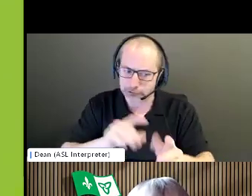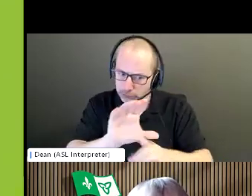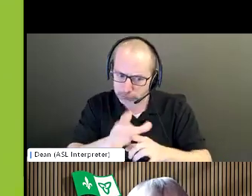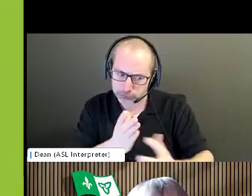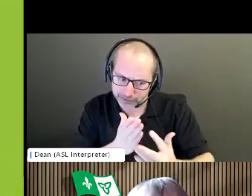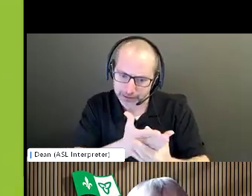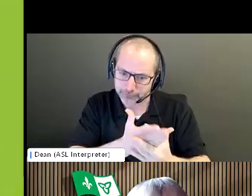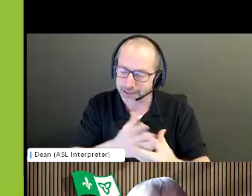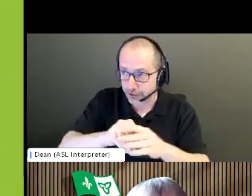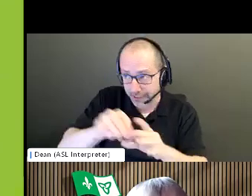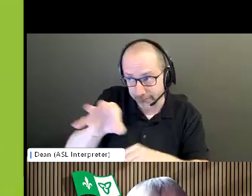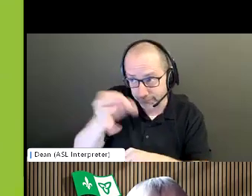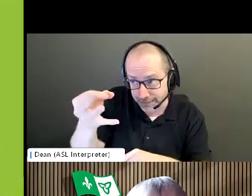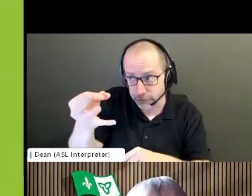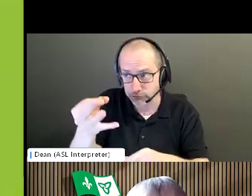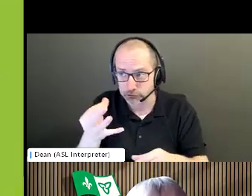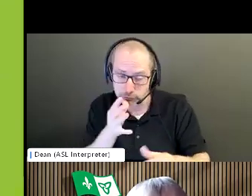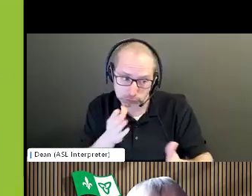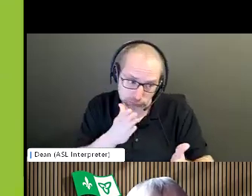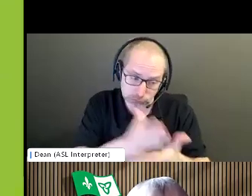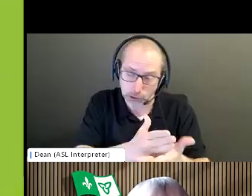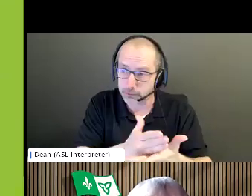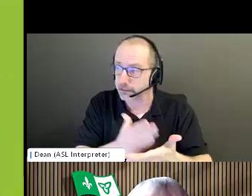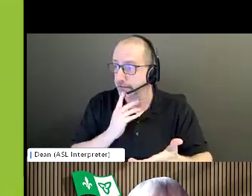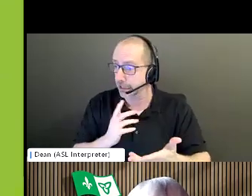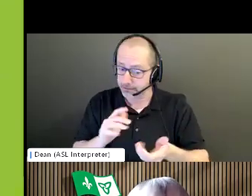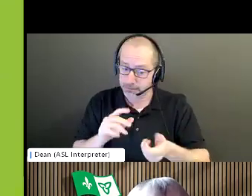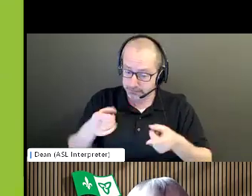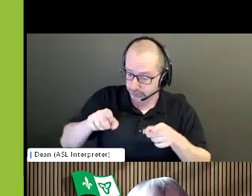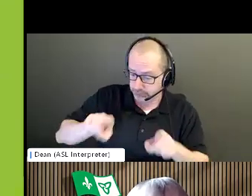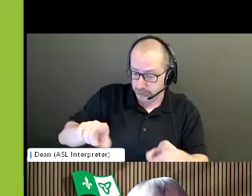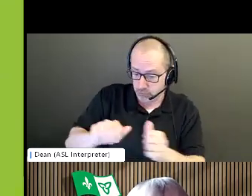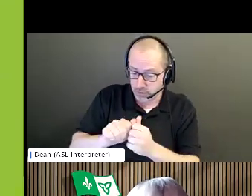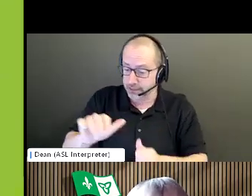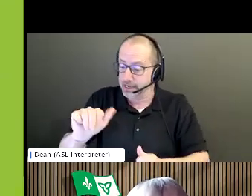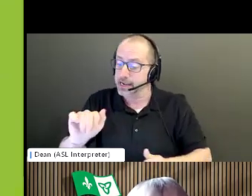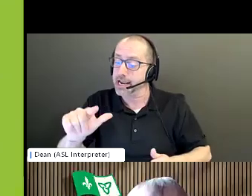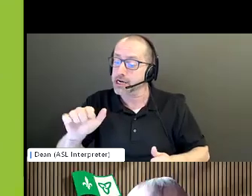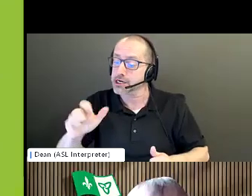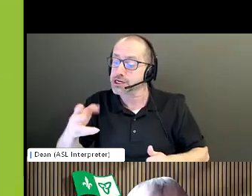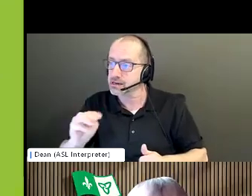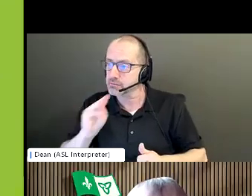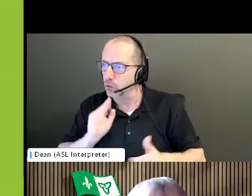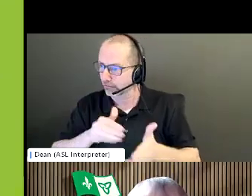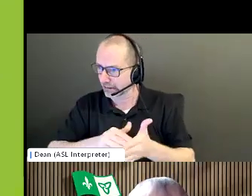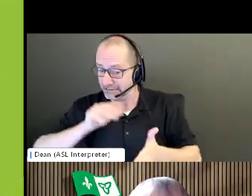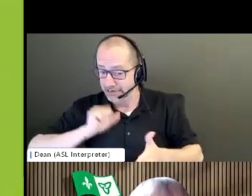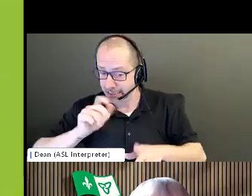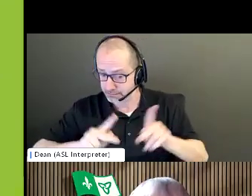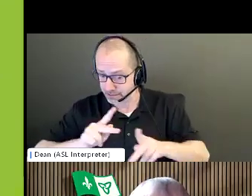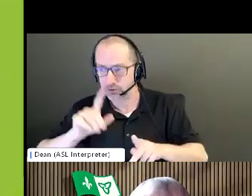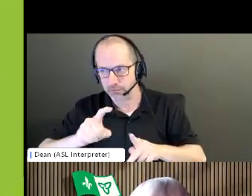Prevention must go hand in hand with efforts to address ageism and must be fully integrated into